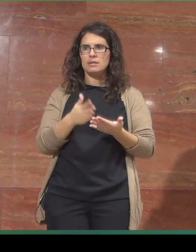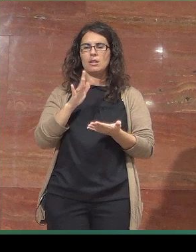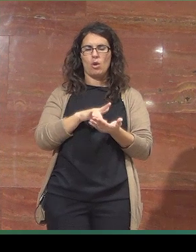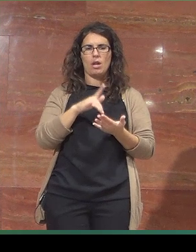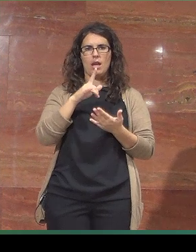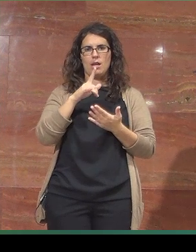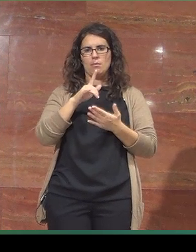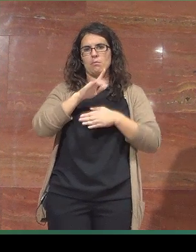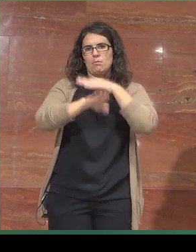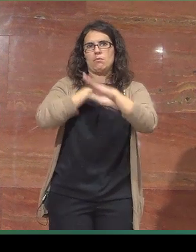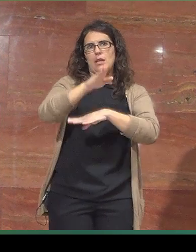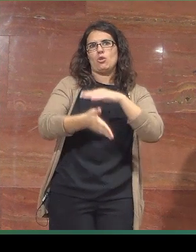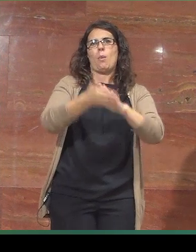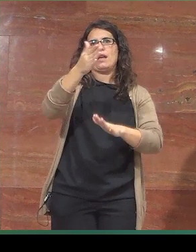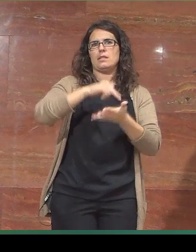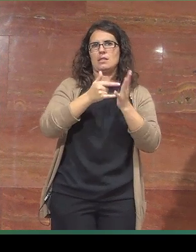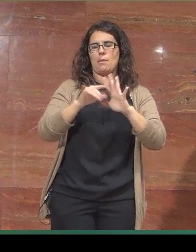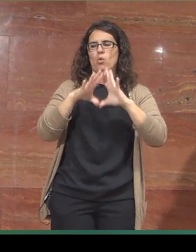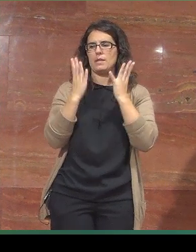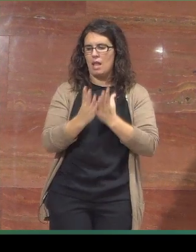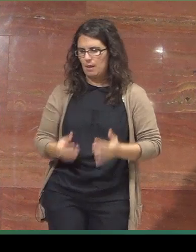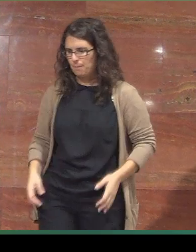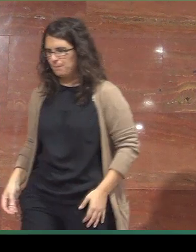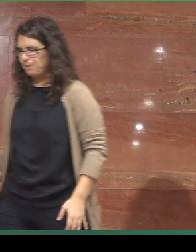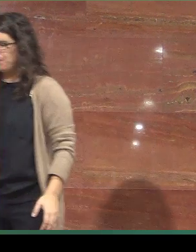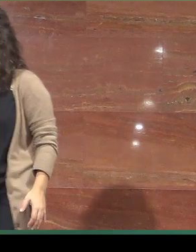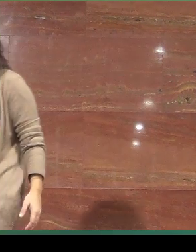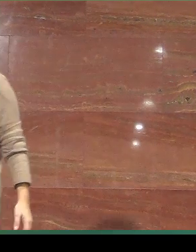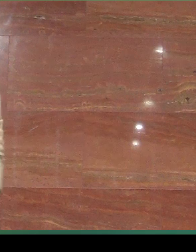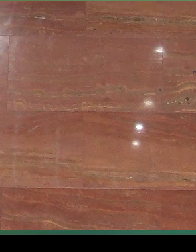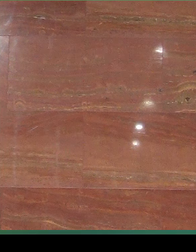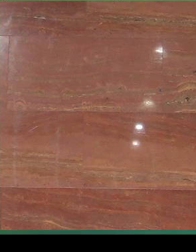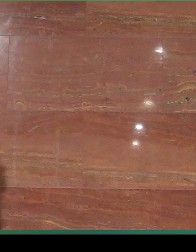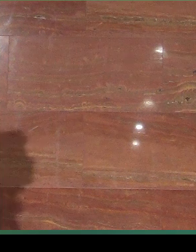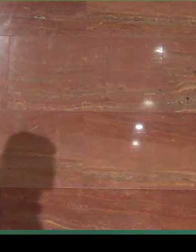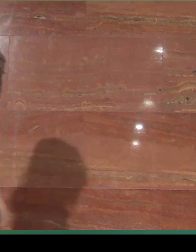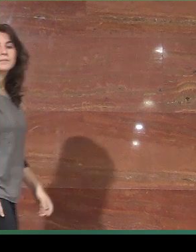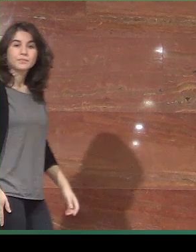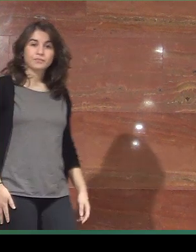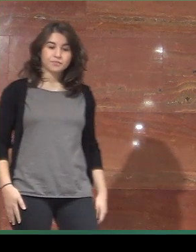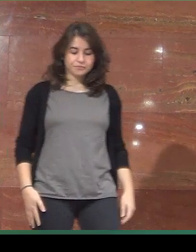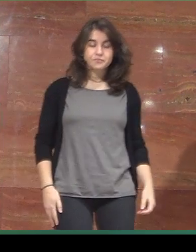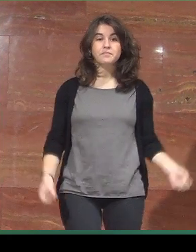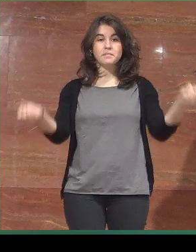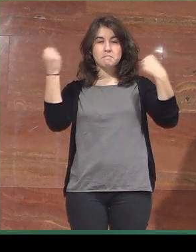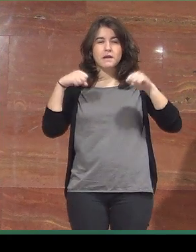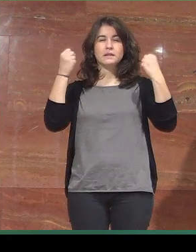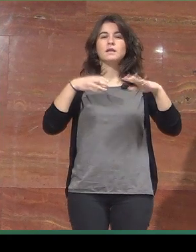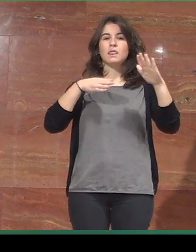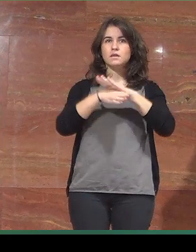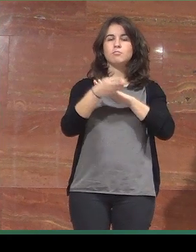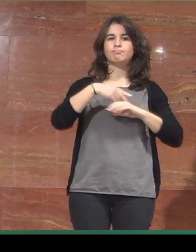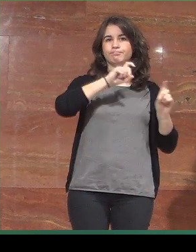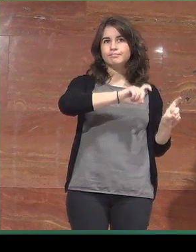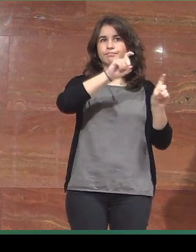And we went through all the available best practice guides and codes so that we could